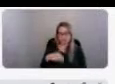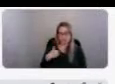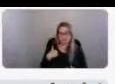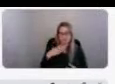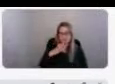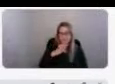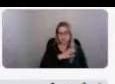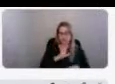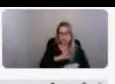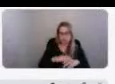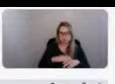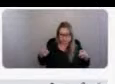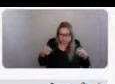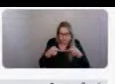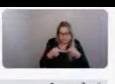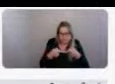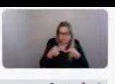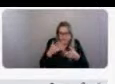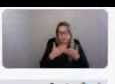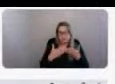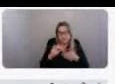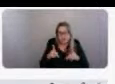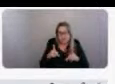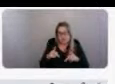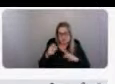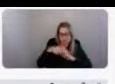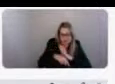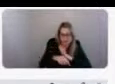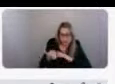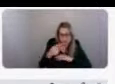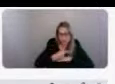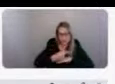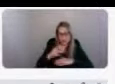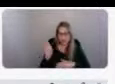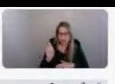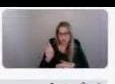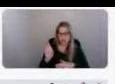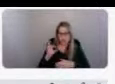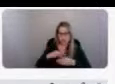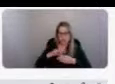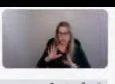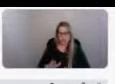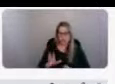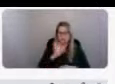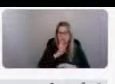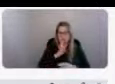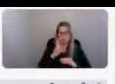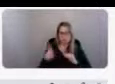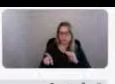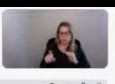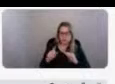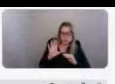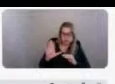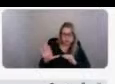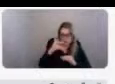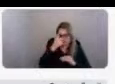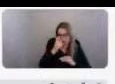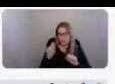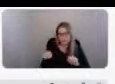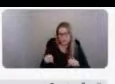on your corner and some of the people killed on that day were republican constituents there to talk about the talk to her because they